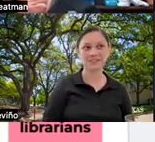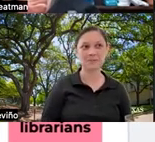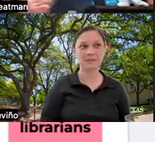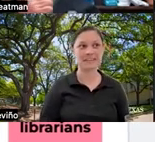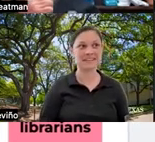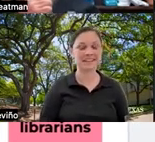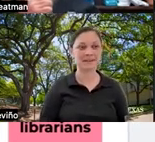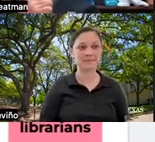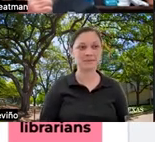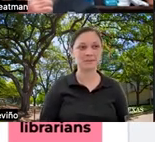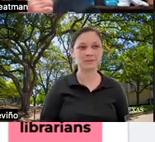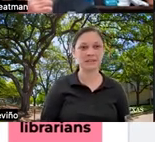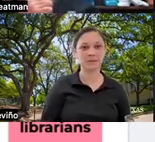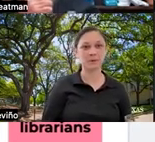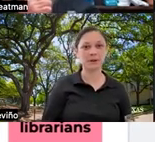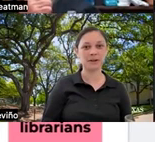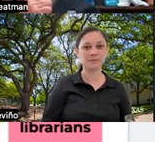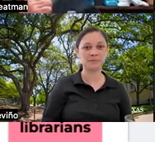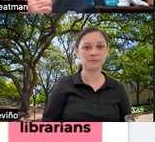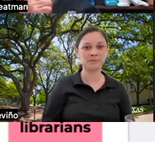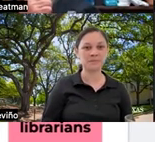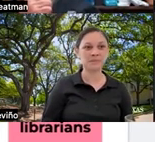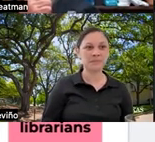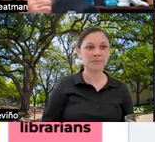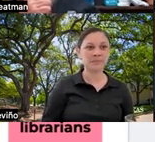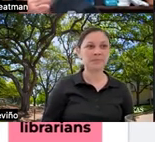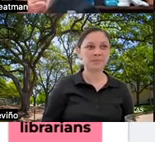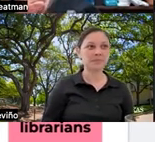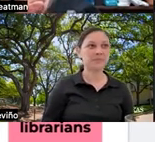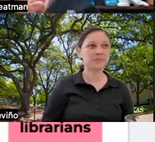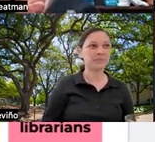that should be on the board.